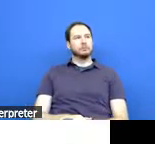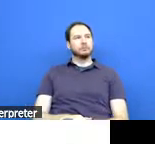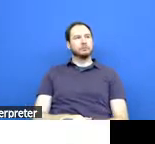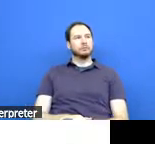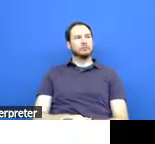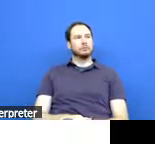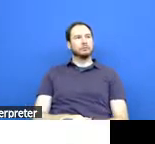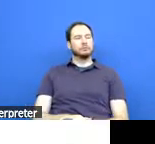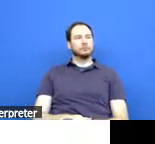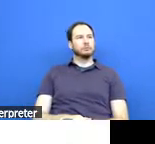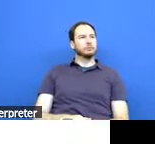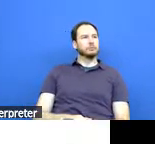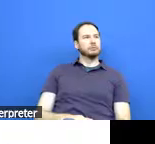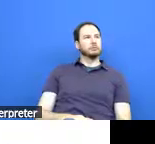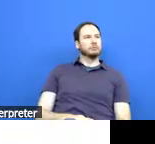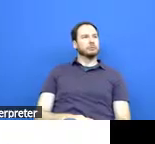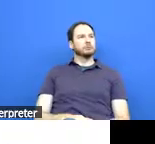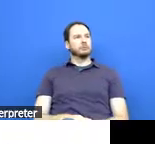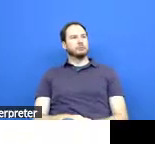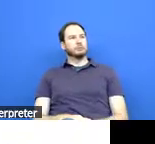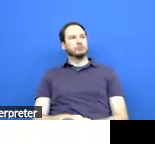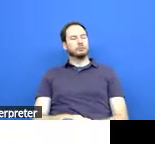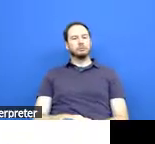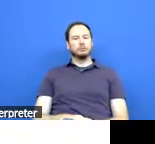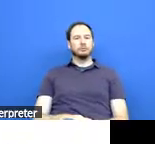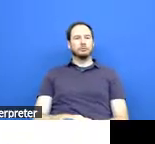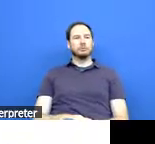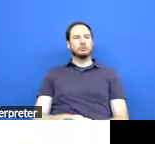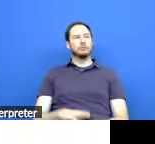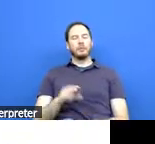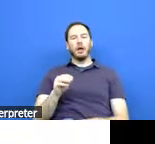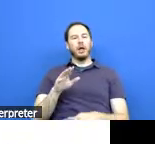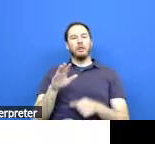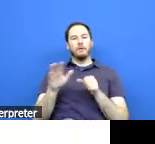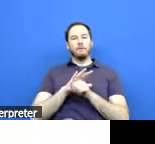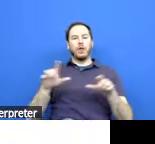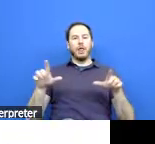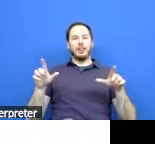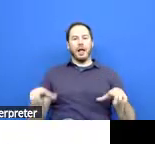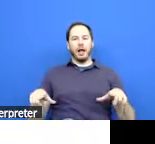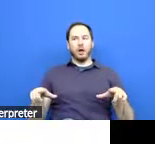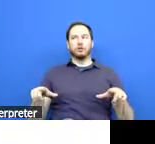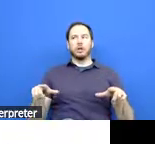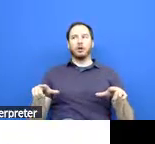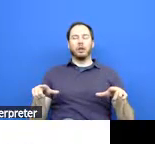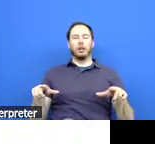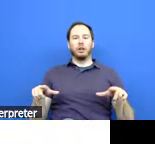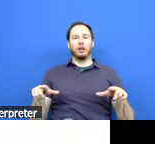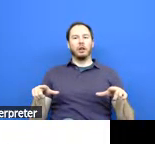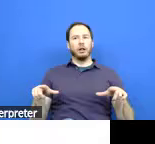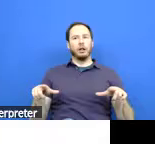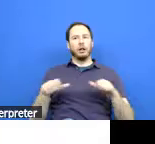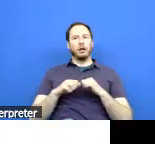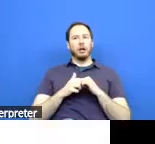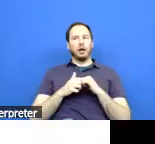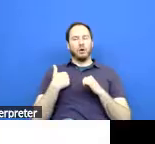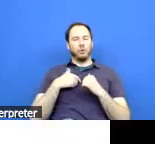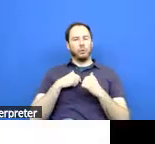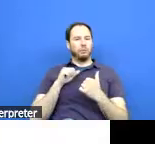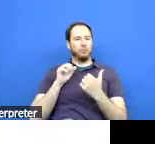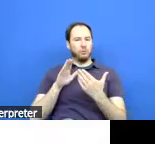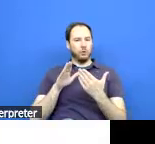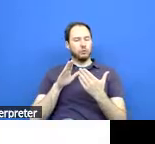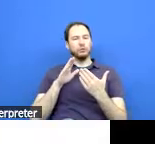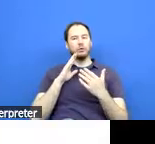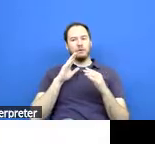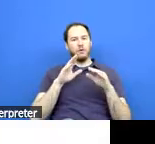And then for, I guess actually just the site layout in general, and how kind of our approach of laying it out on